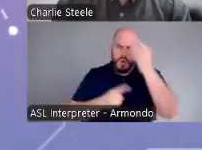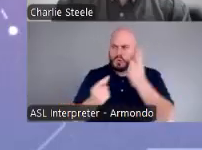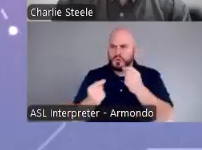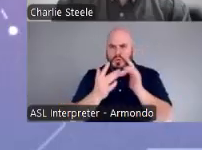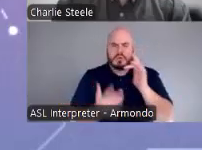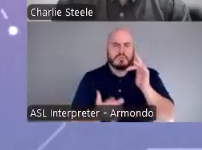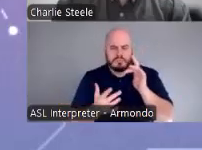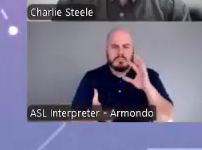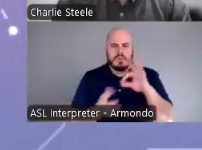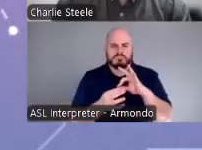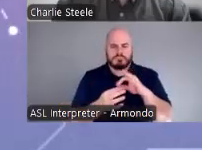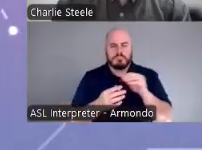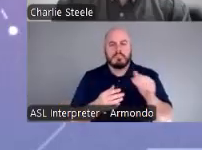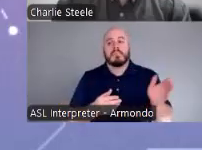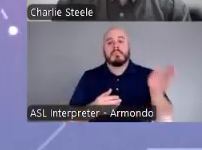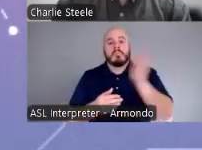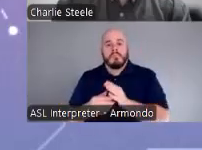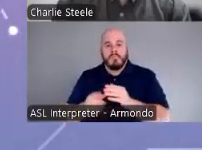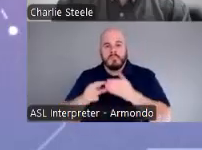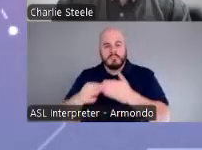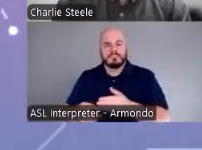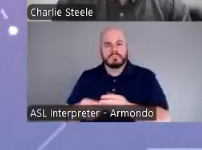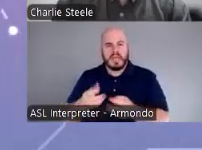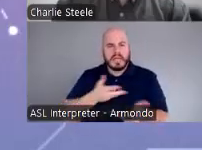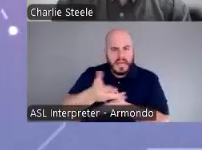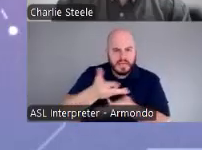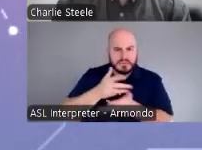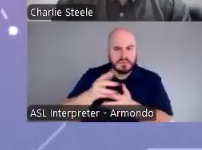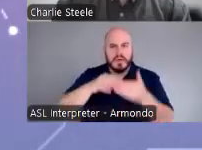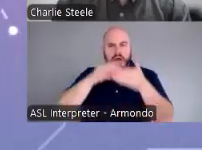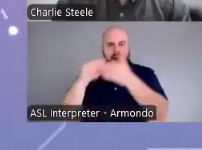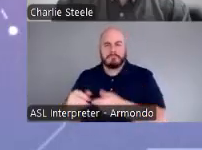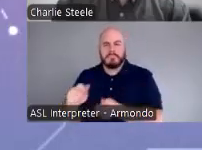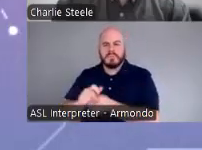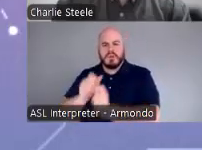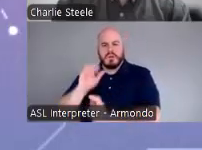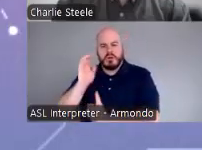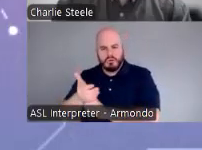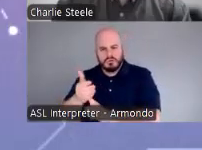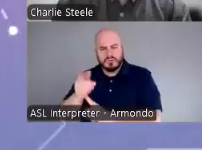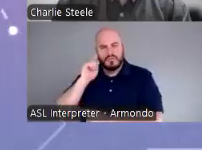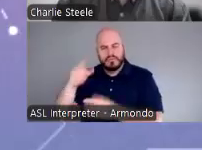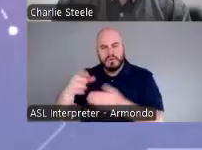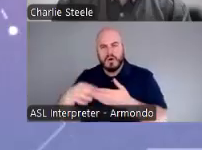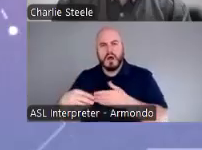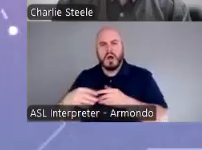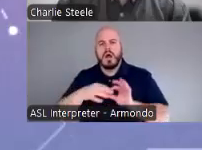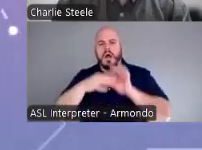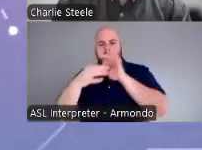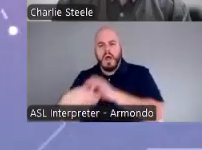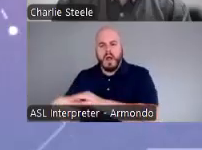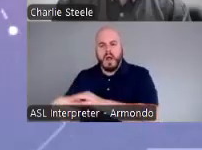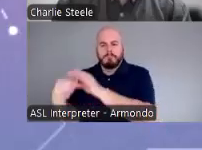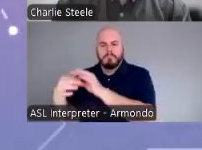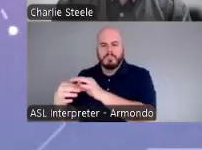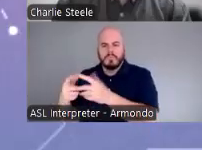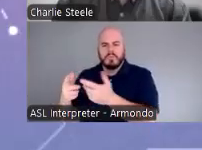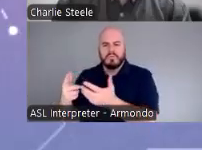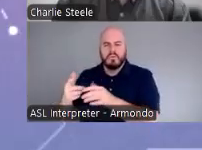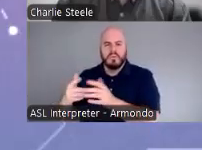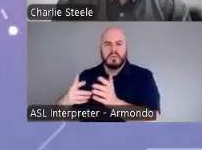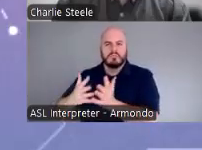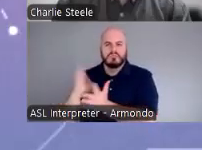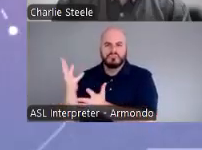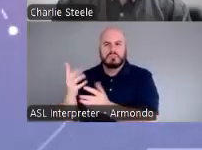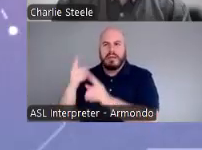on the engagement, change the culture to achieve our quadruple aims. This is a pilot study in a 5-year